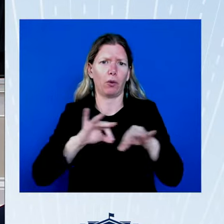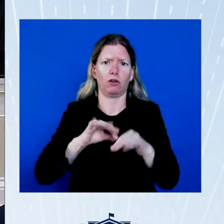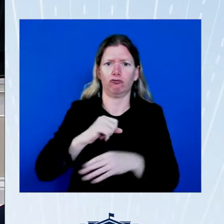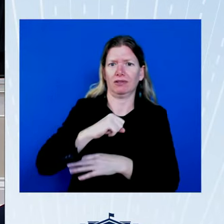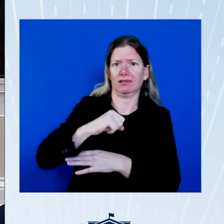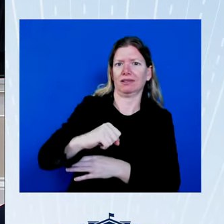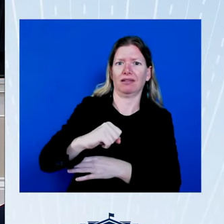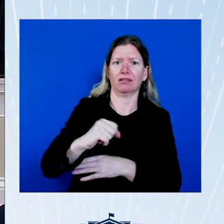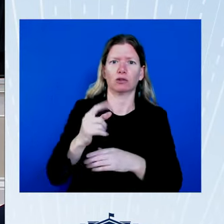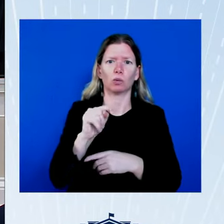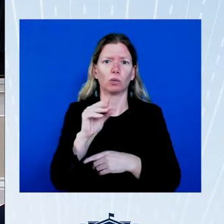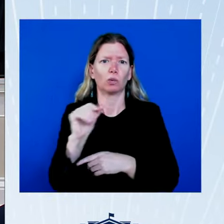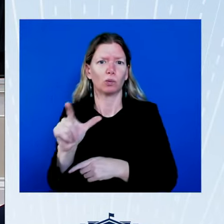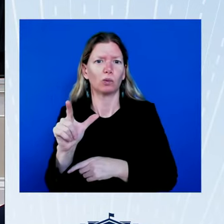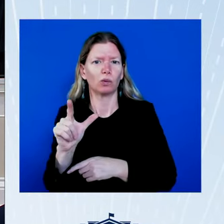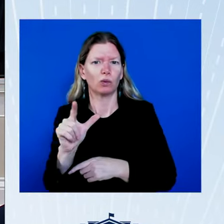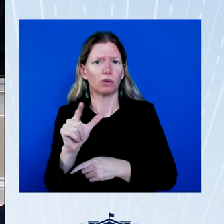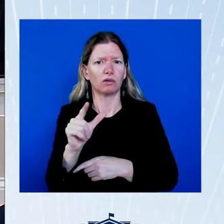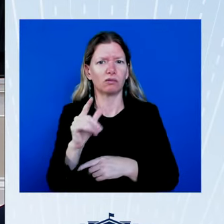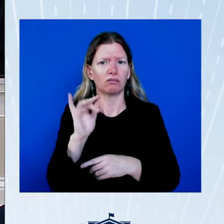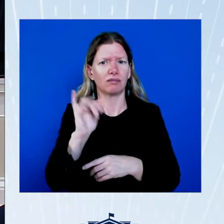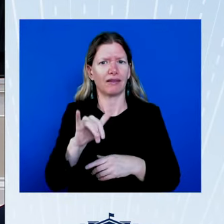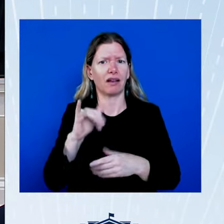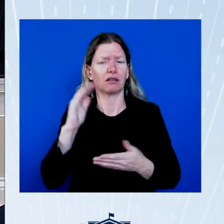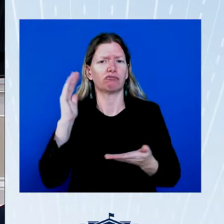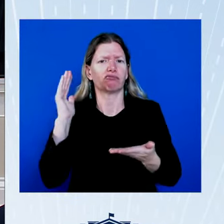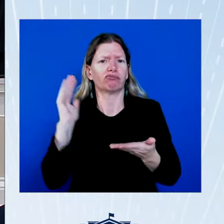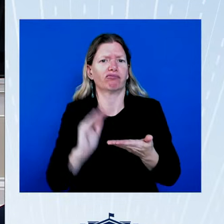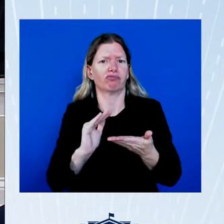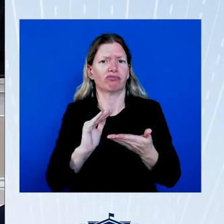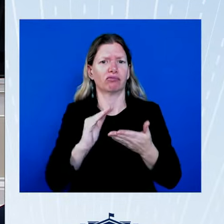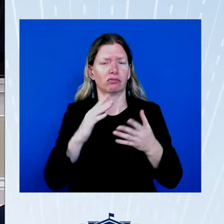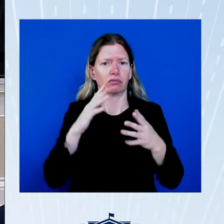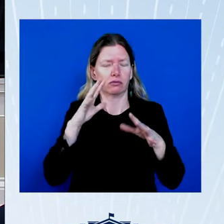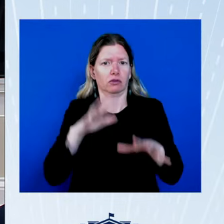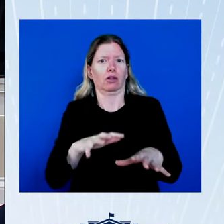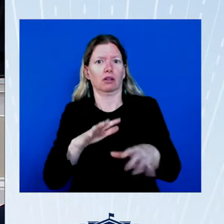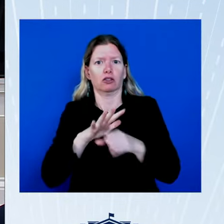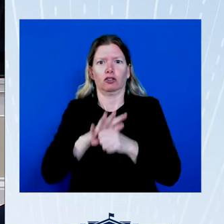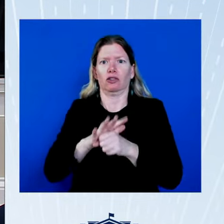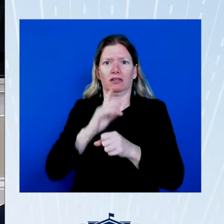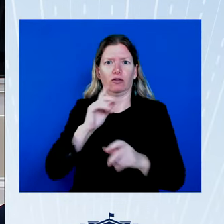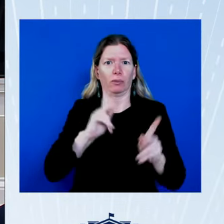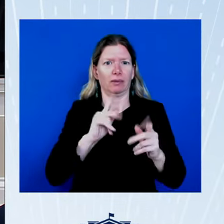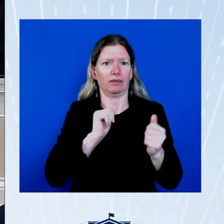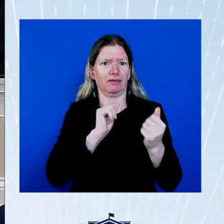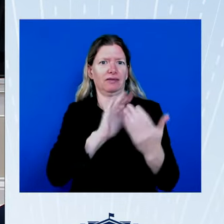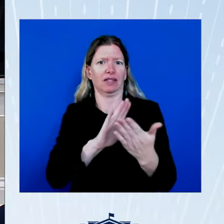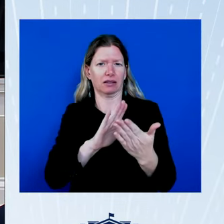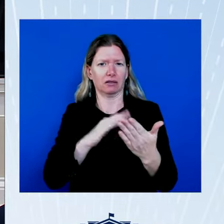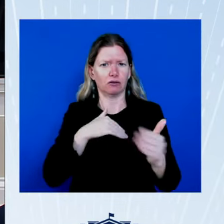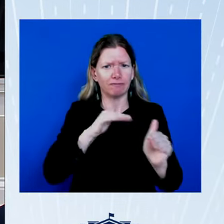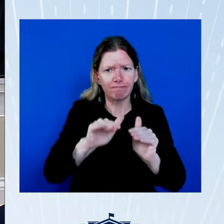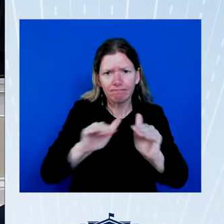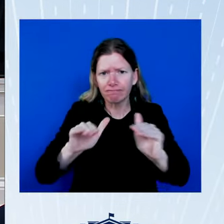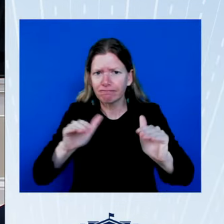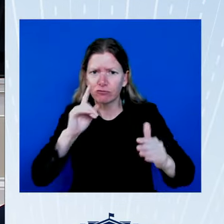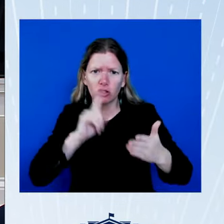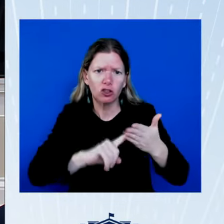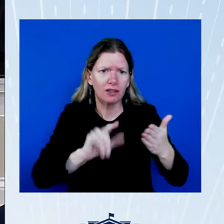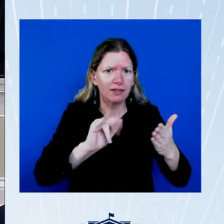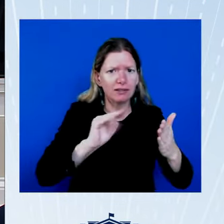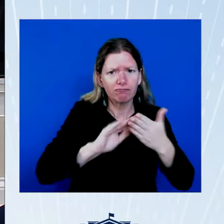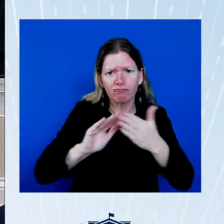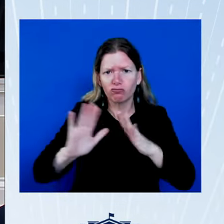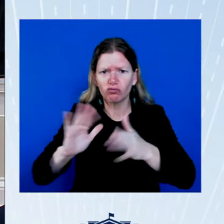beyond people checking in on each other. As we were designing a flood protection project for a community